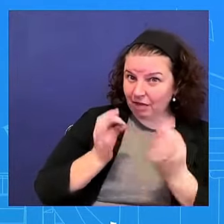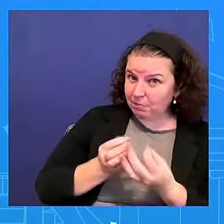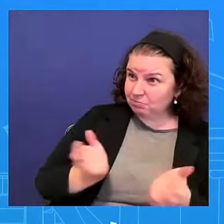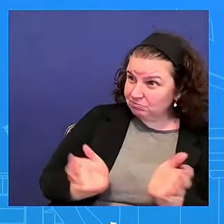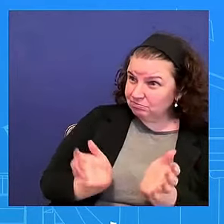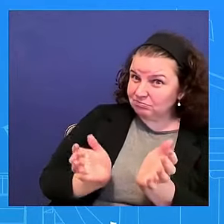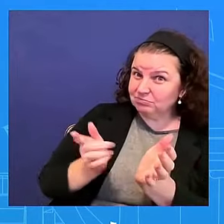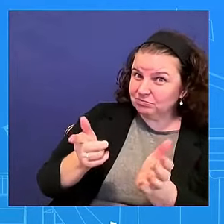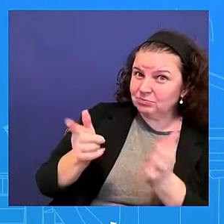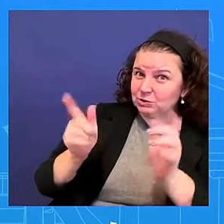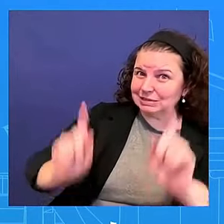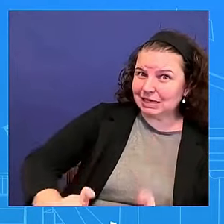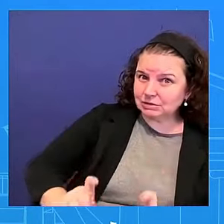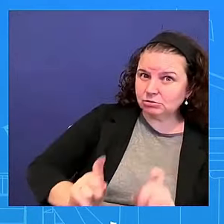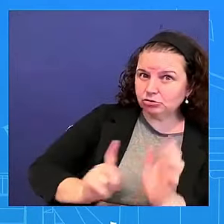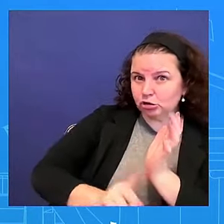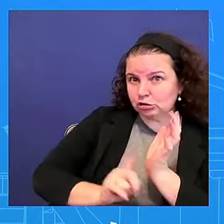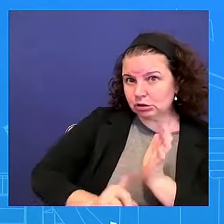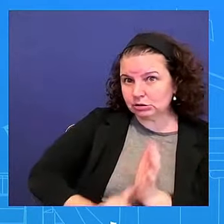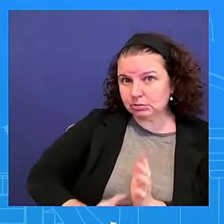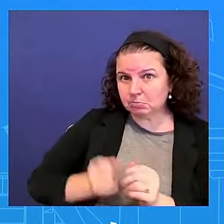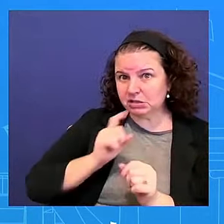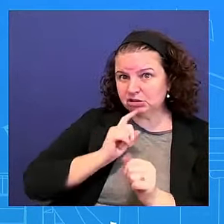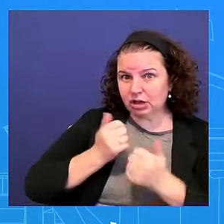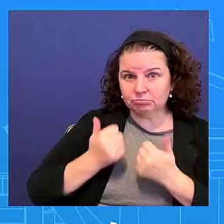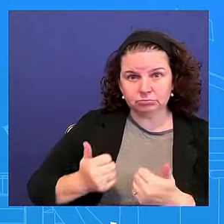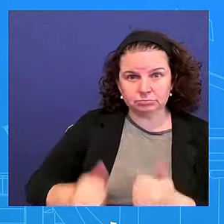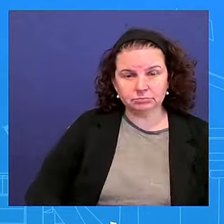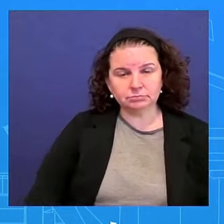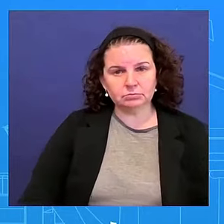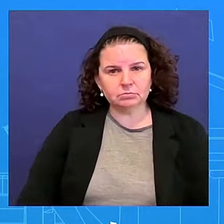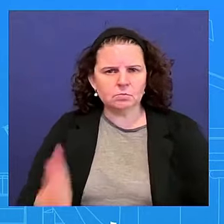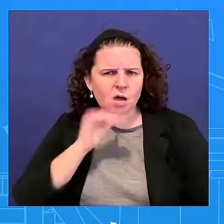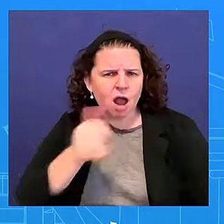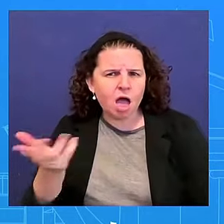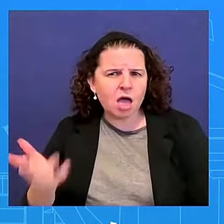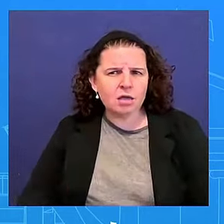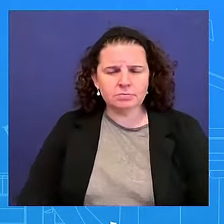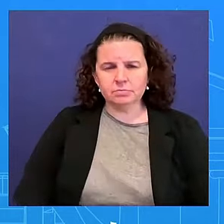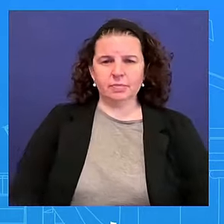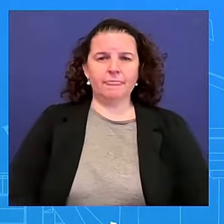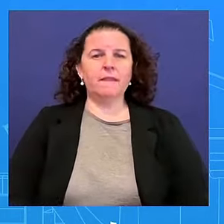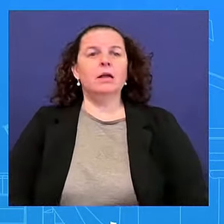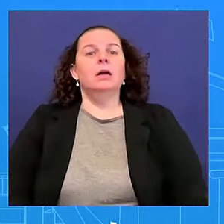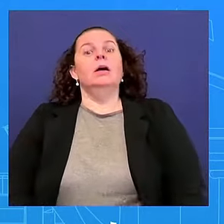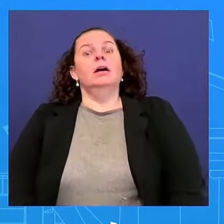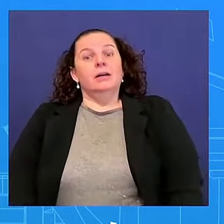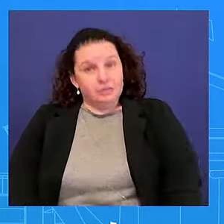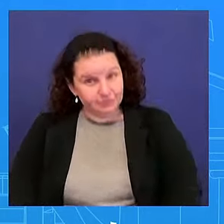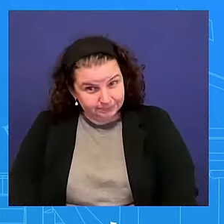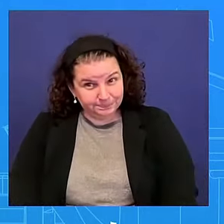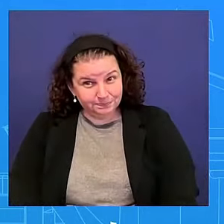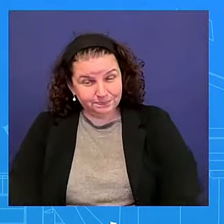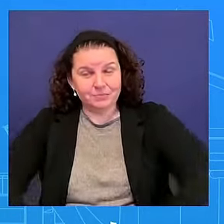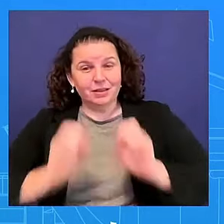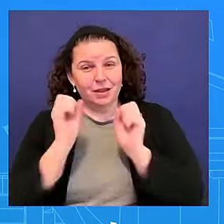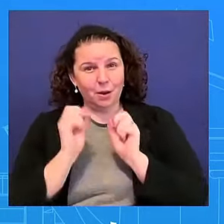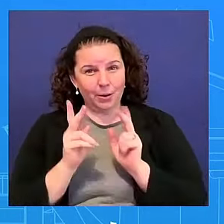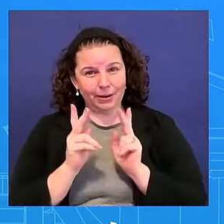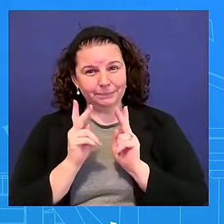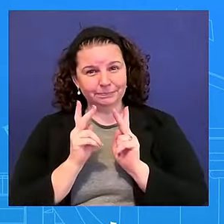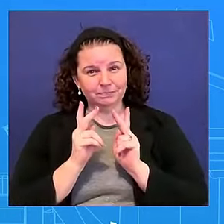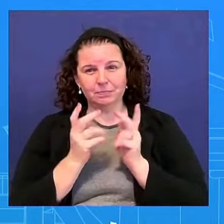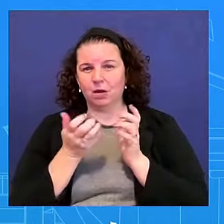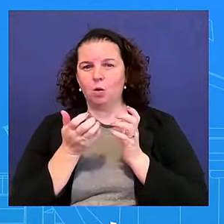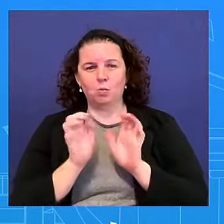clear? Okay, so just to step back just a little bit, because I think you weren't in the briefing room last week. I don't want to go backwards, but just to share a little